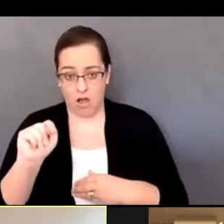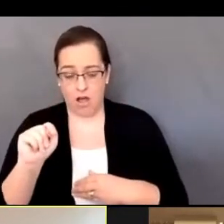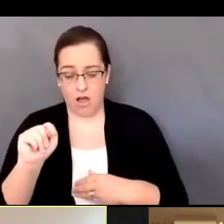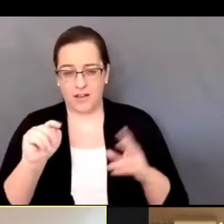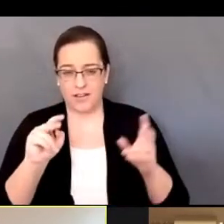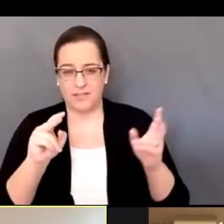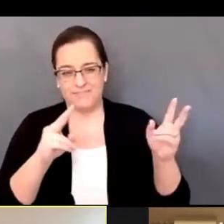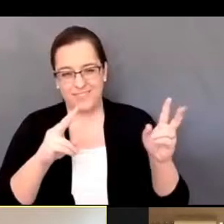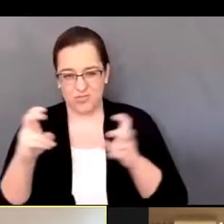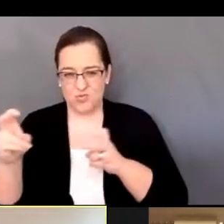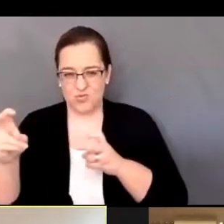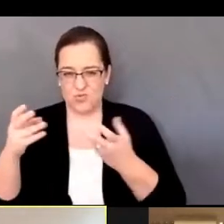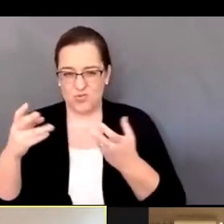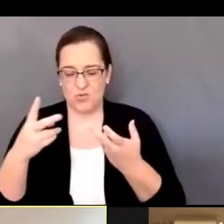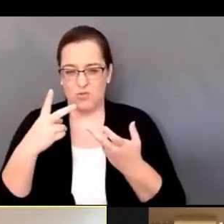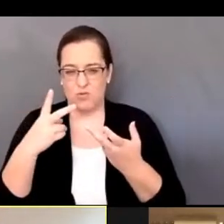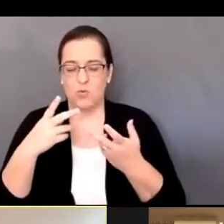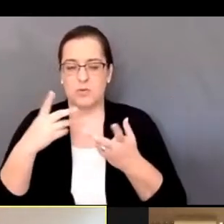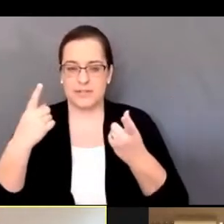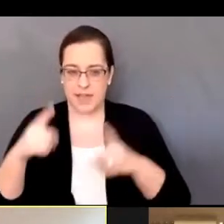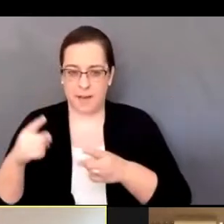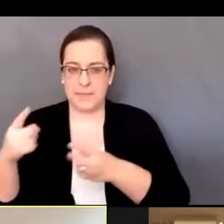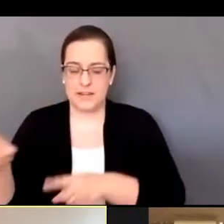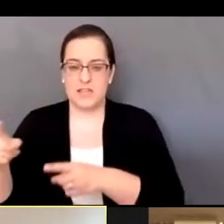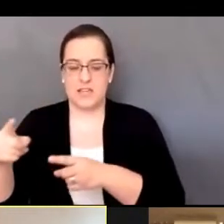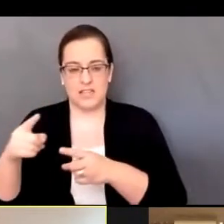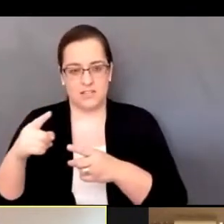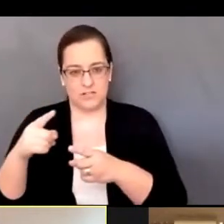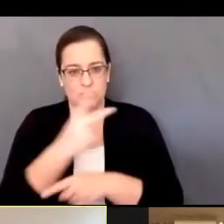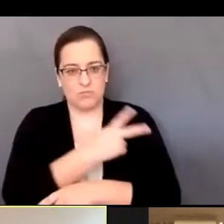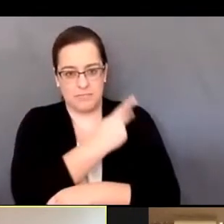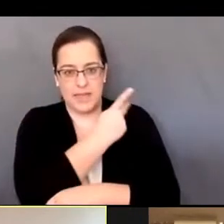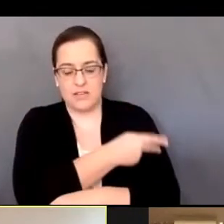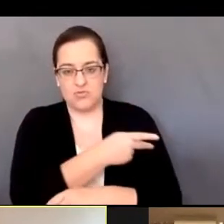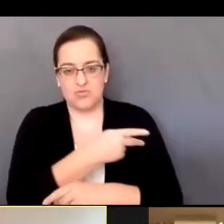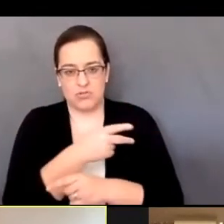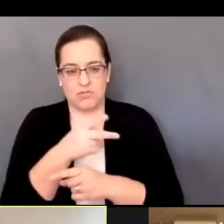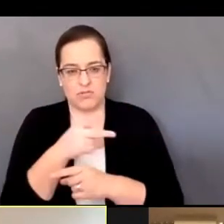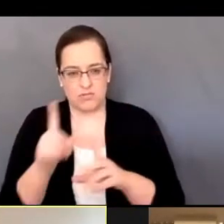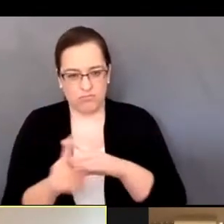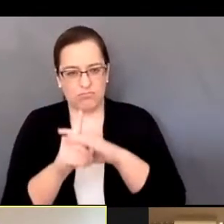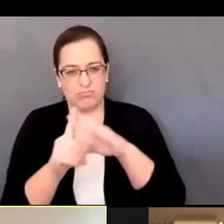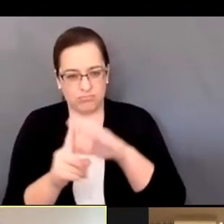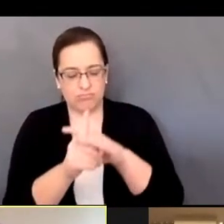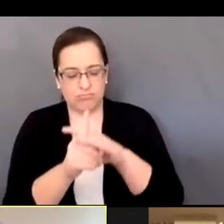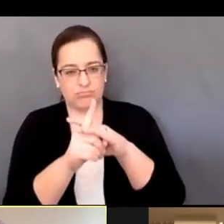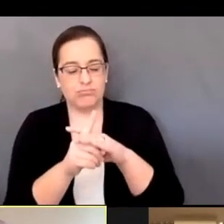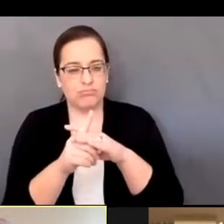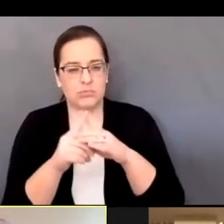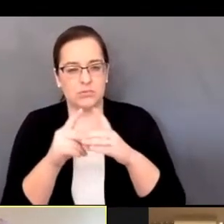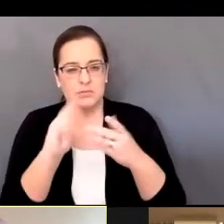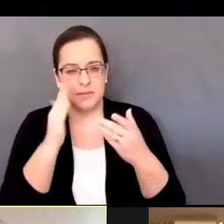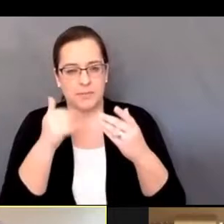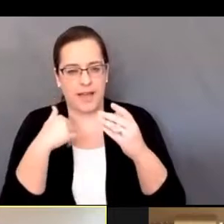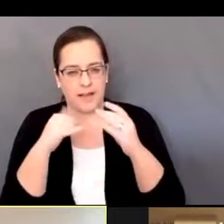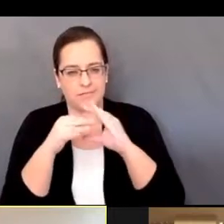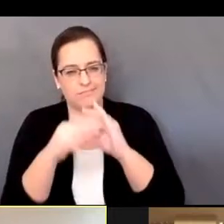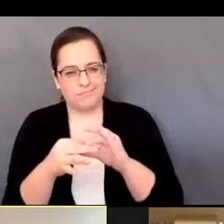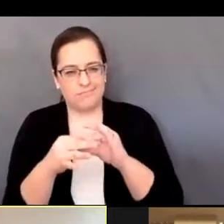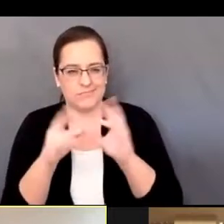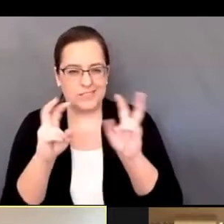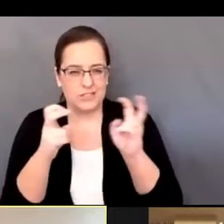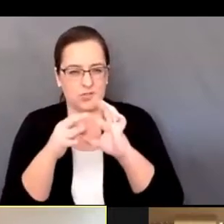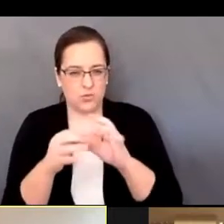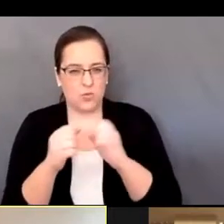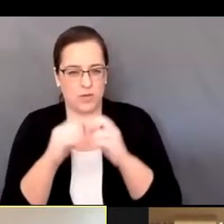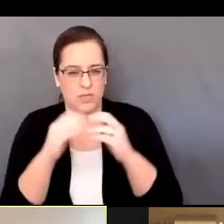being described was happening to patients that we had in the hospitals here. So the answer to that